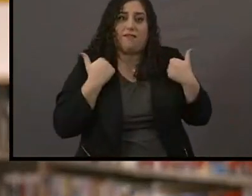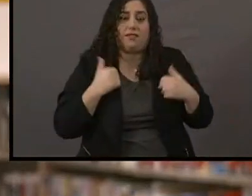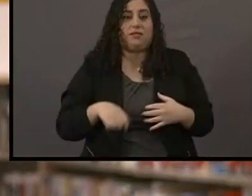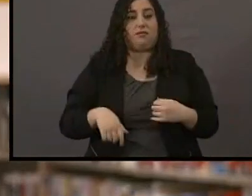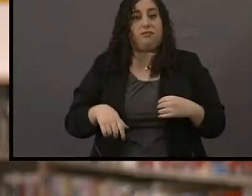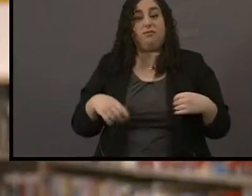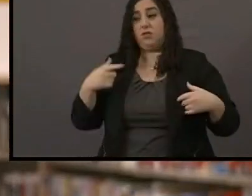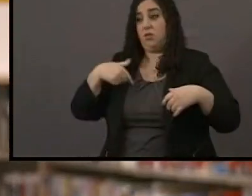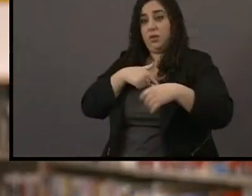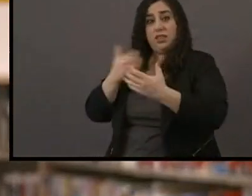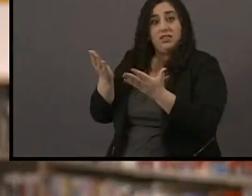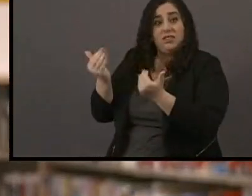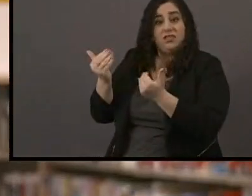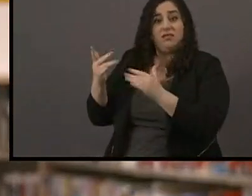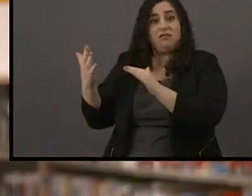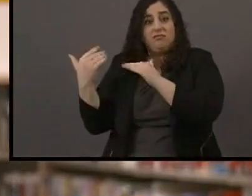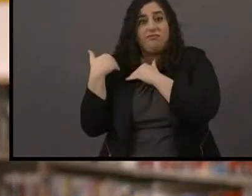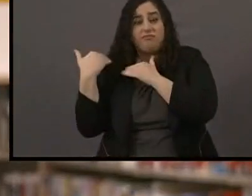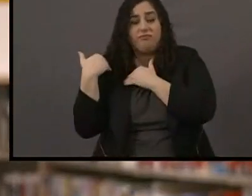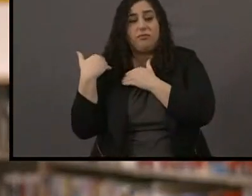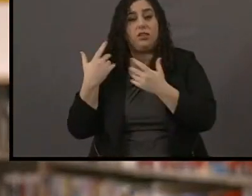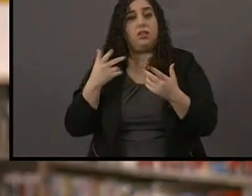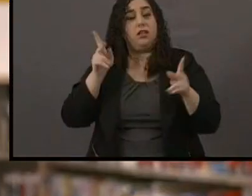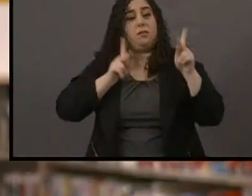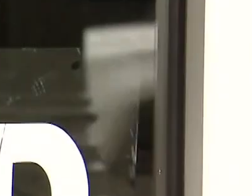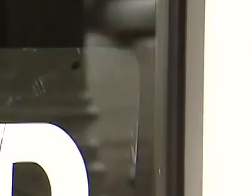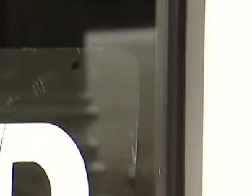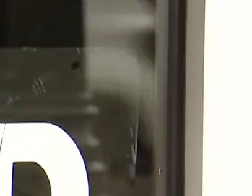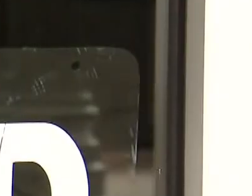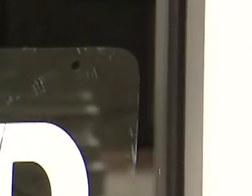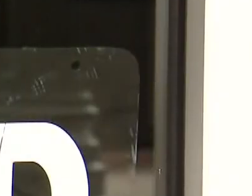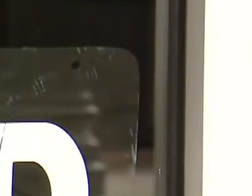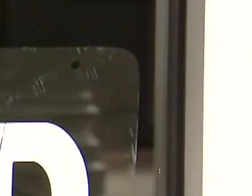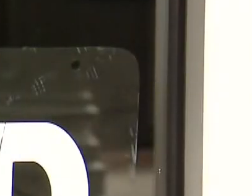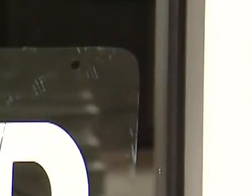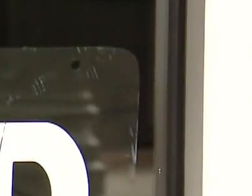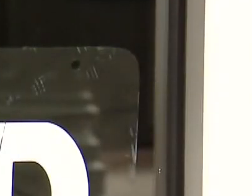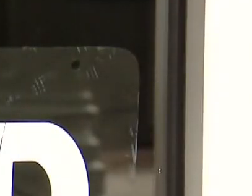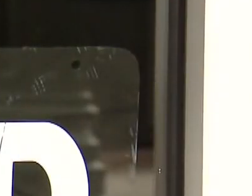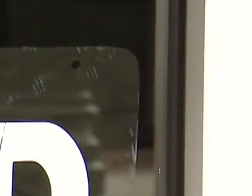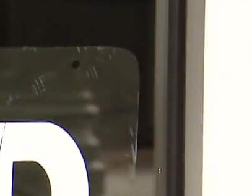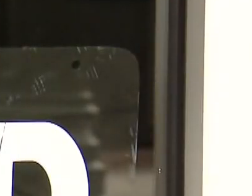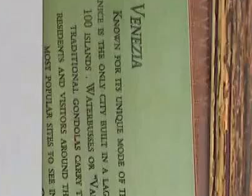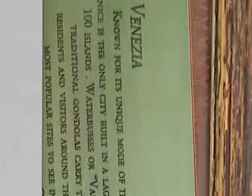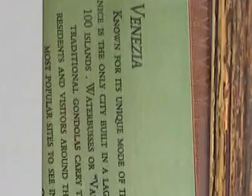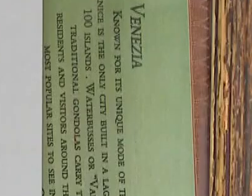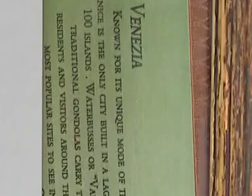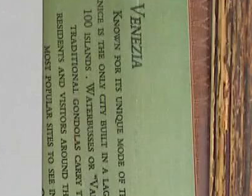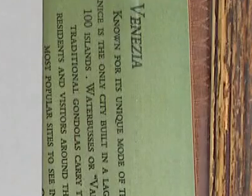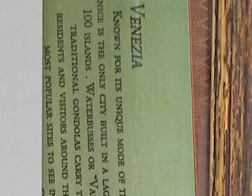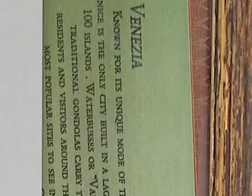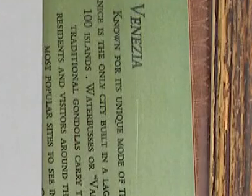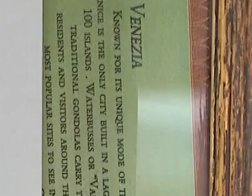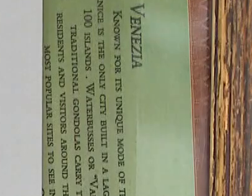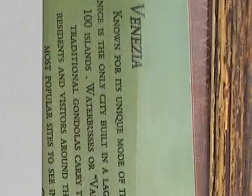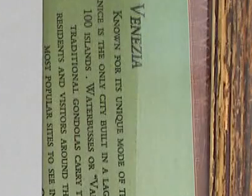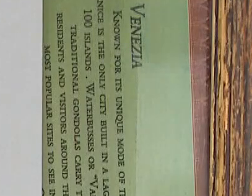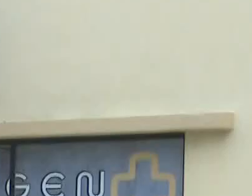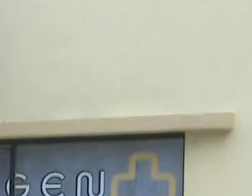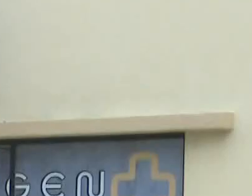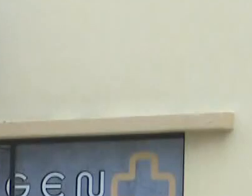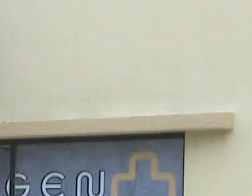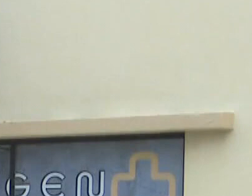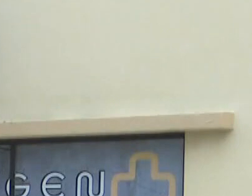blatantly and egregiously defy public health orders. He also outlined his back to work SD plan, including support for small